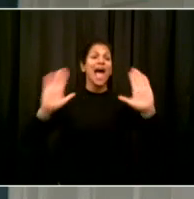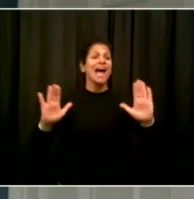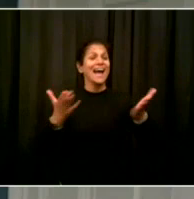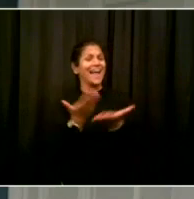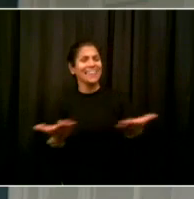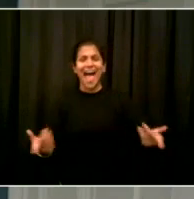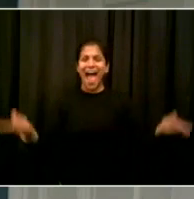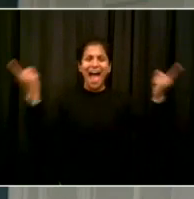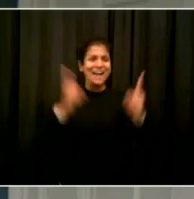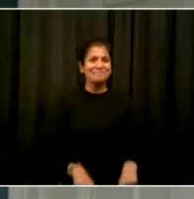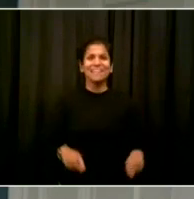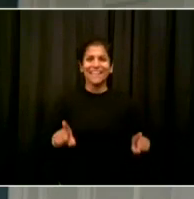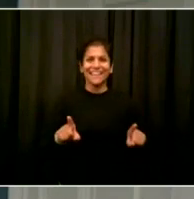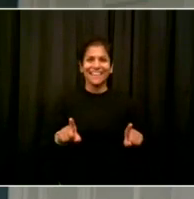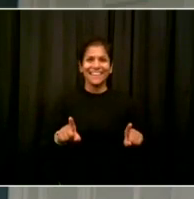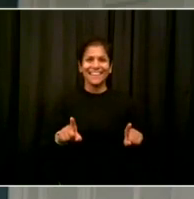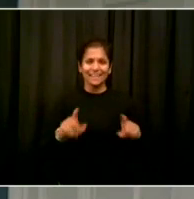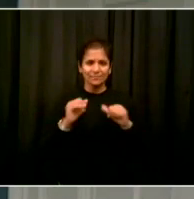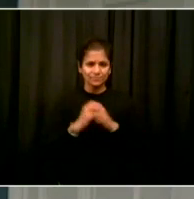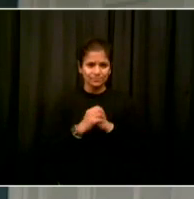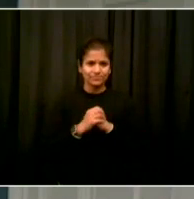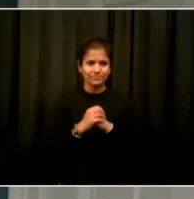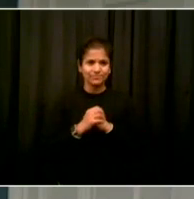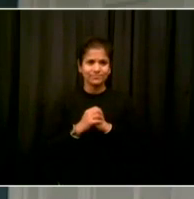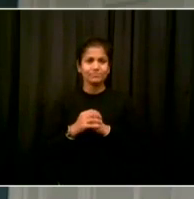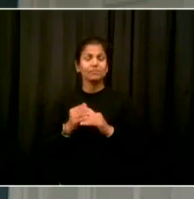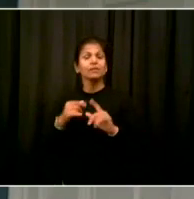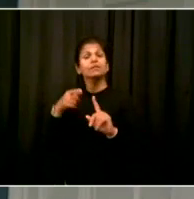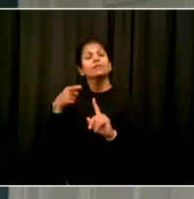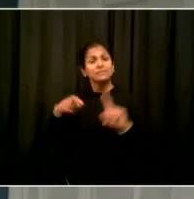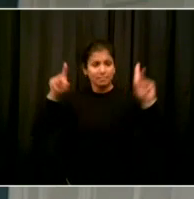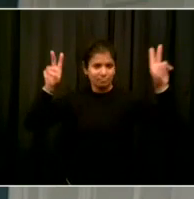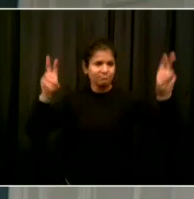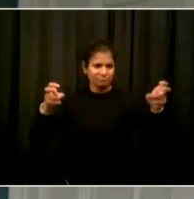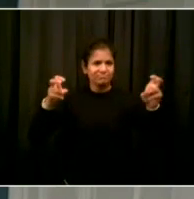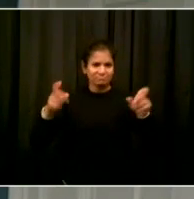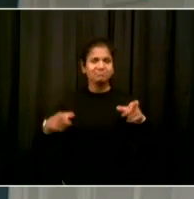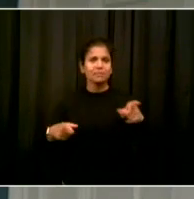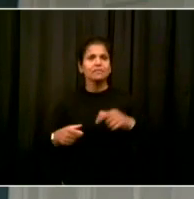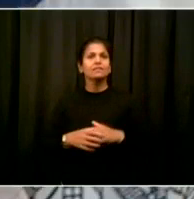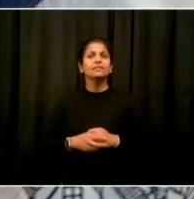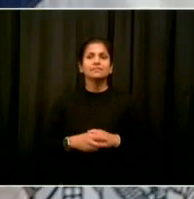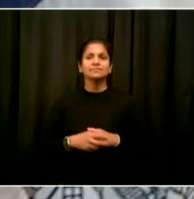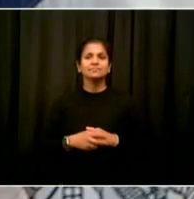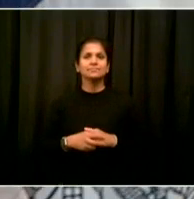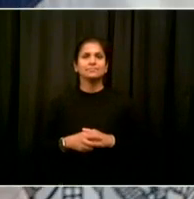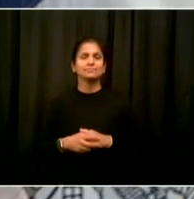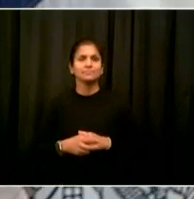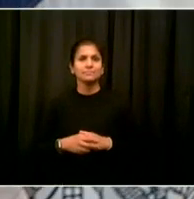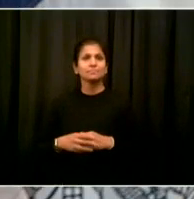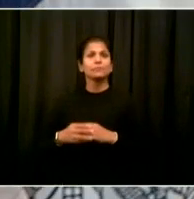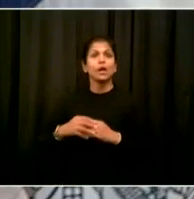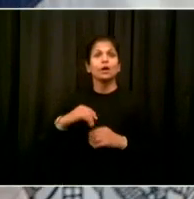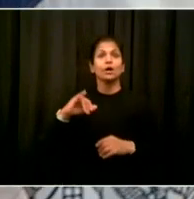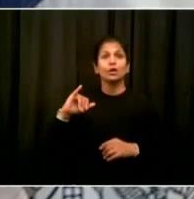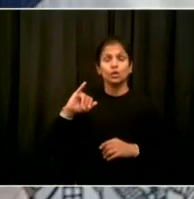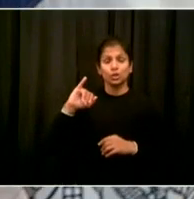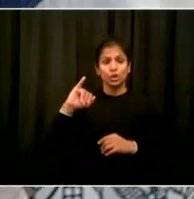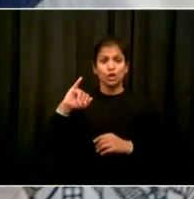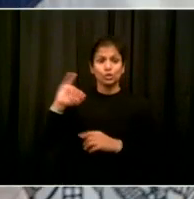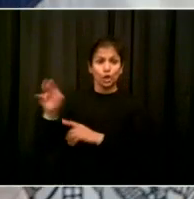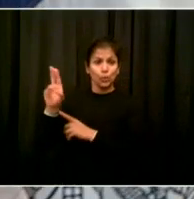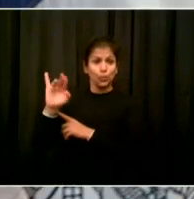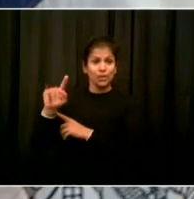Holmes, just the experience alone recommends her for this role. but it's also her heart, it's also